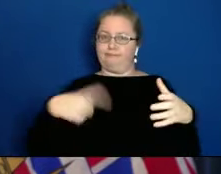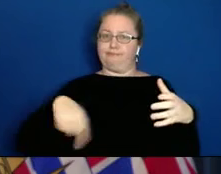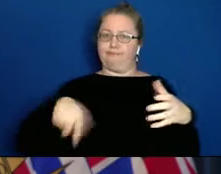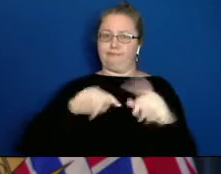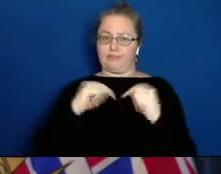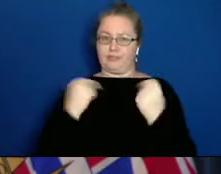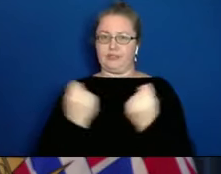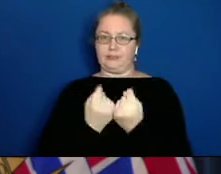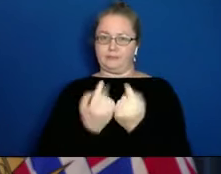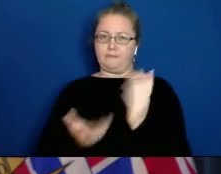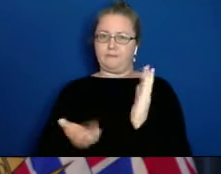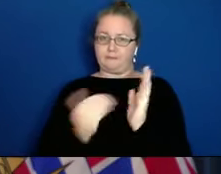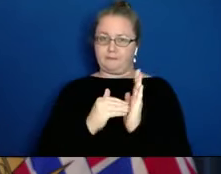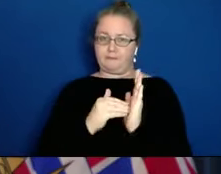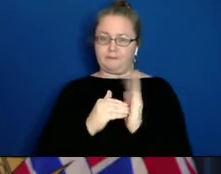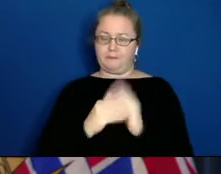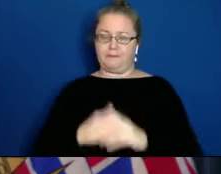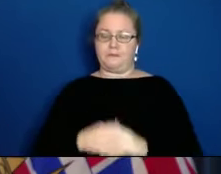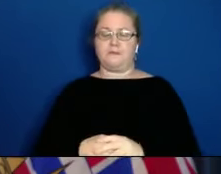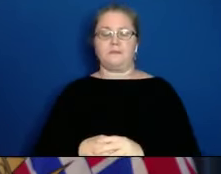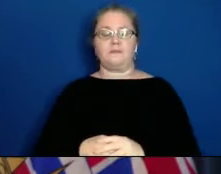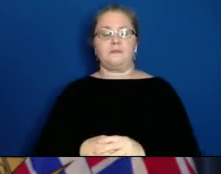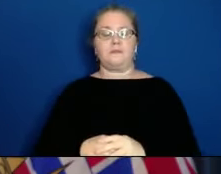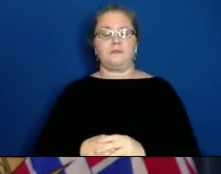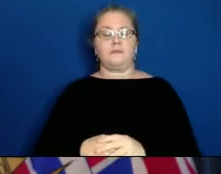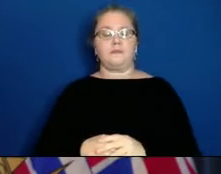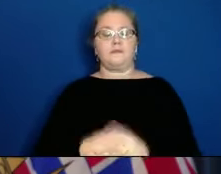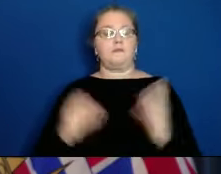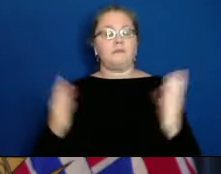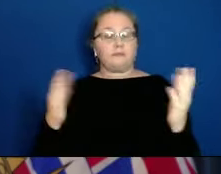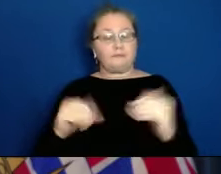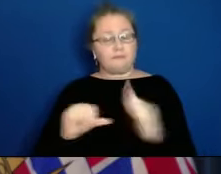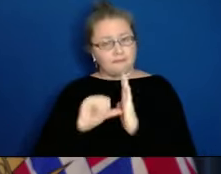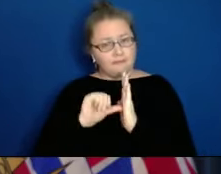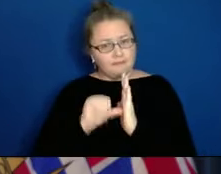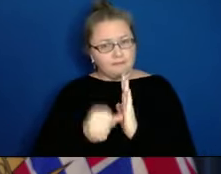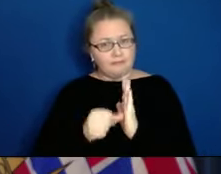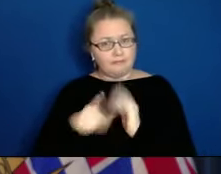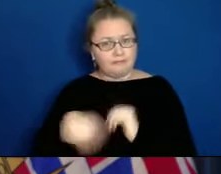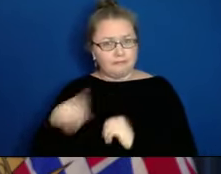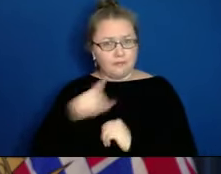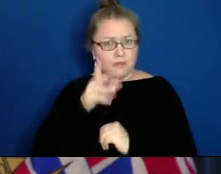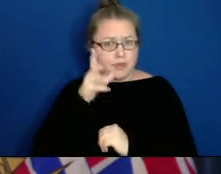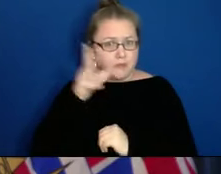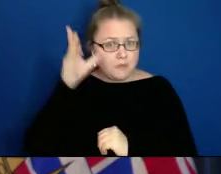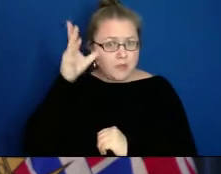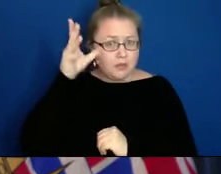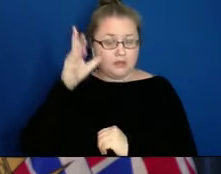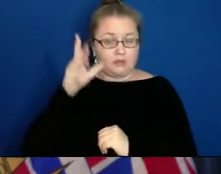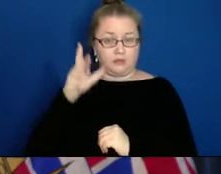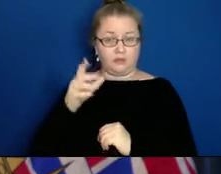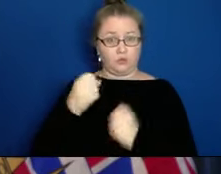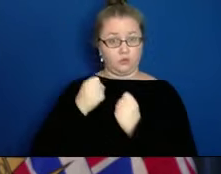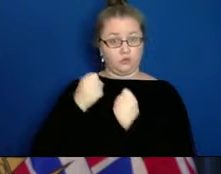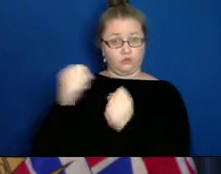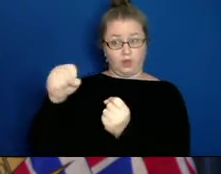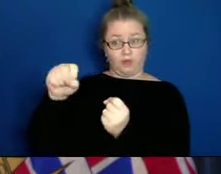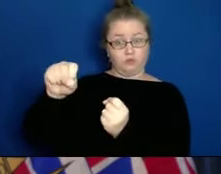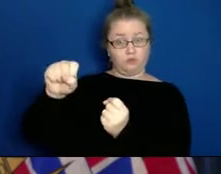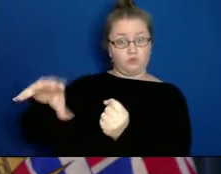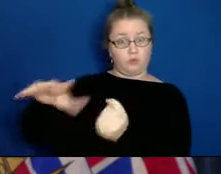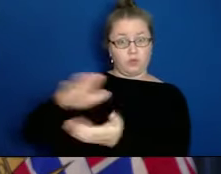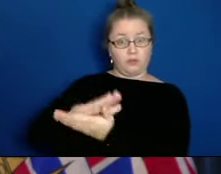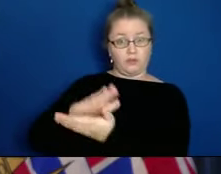also remind parents and caregivers to be aware of things like mingling and the drop-offs before and after